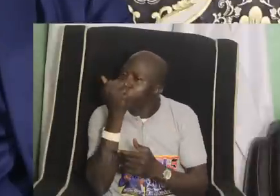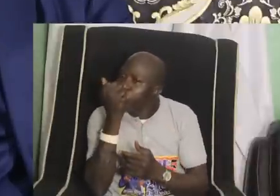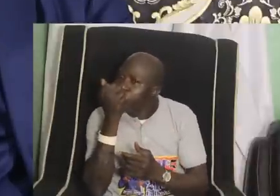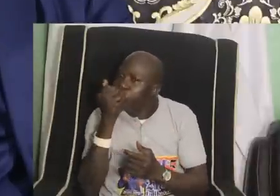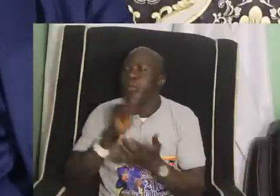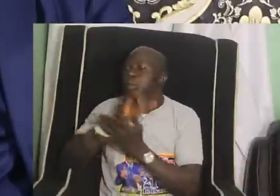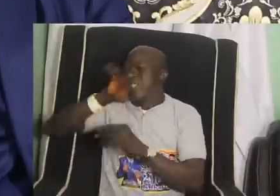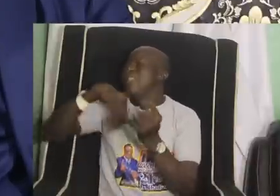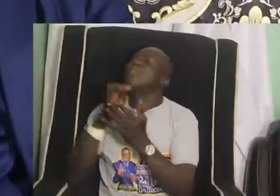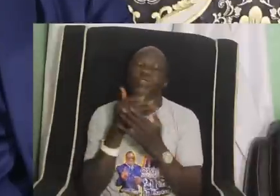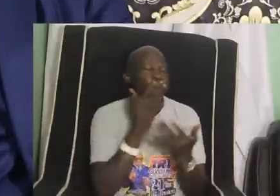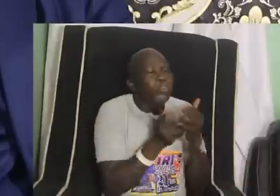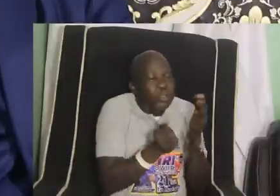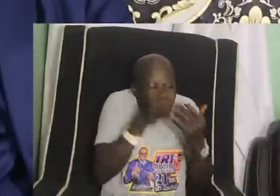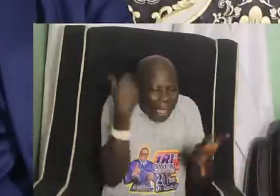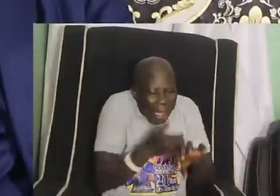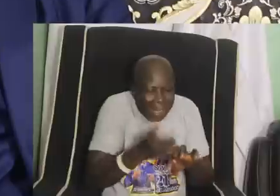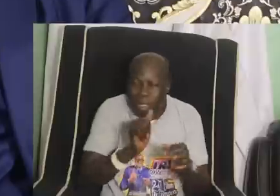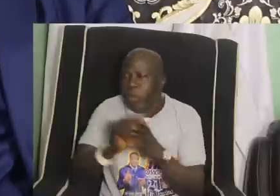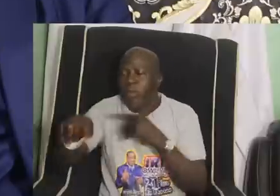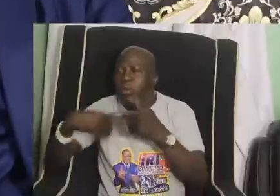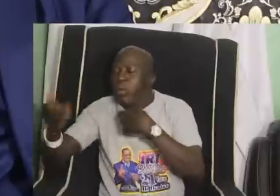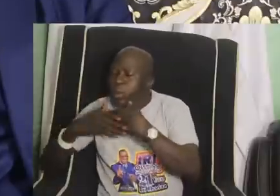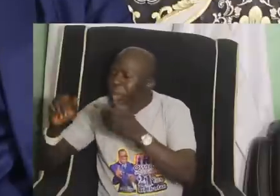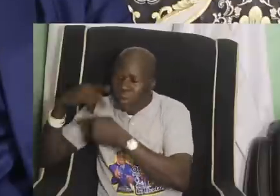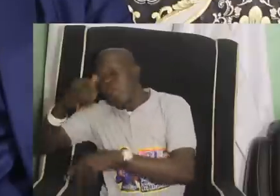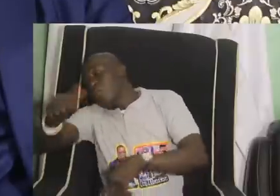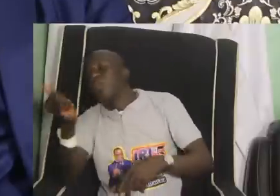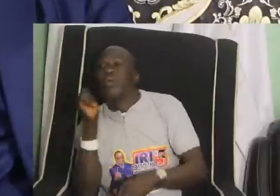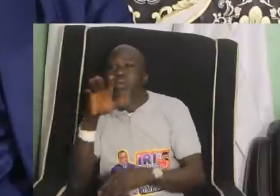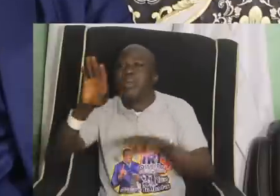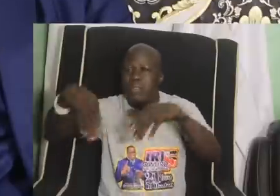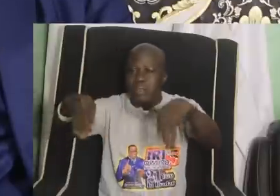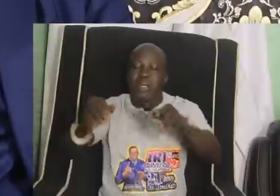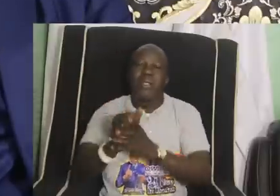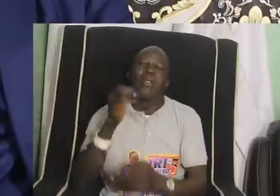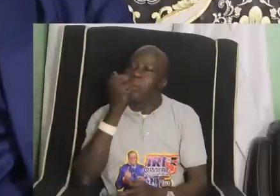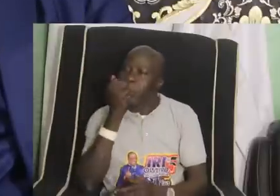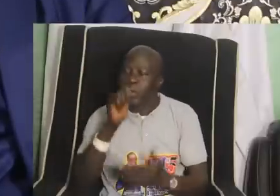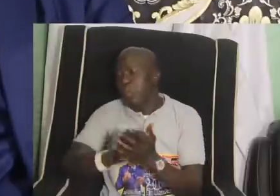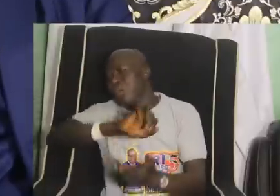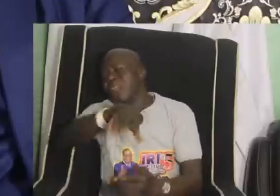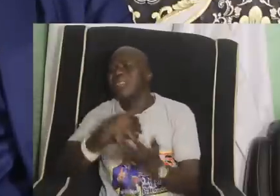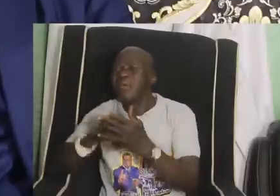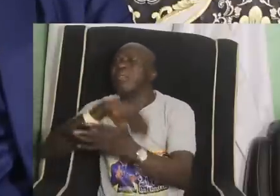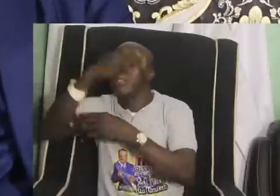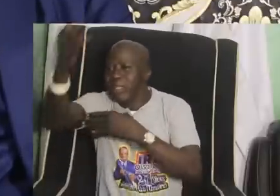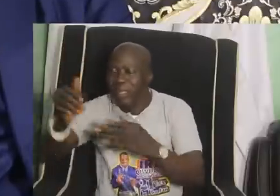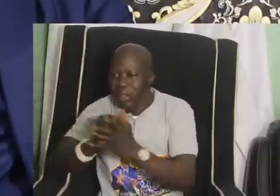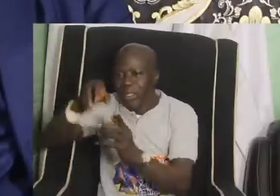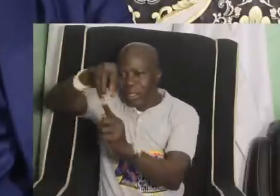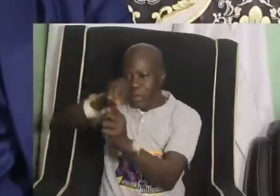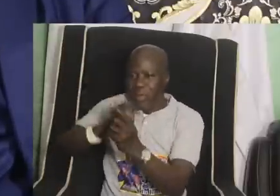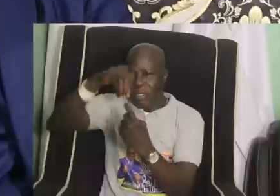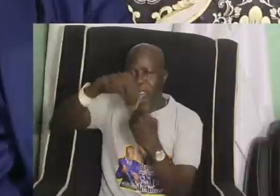that the mango is soft on her way back she saw another woman selling mango when she got there she now find out that it's banana and